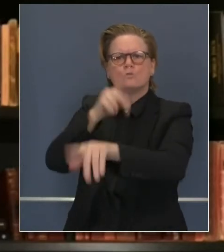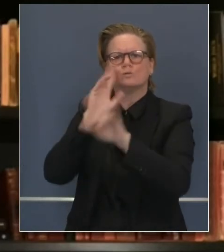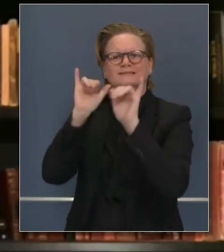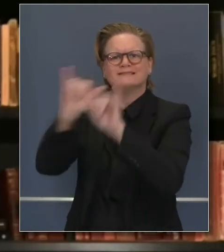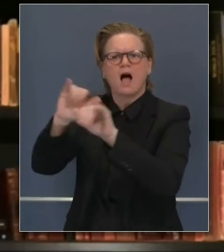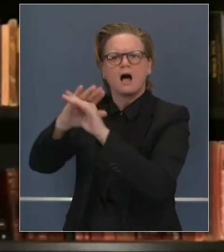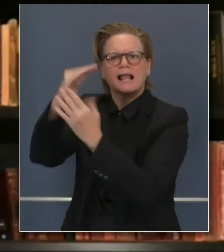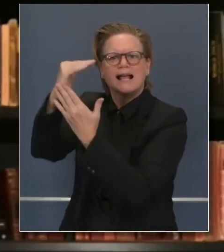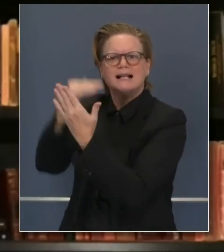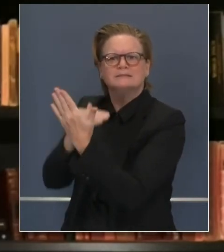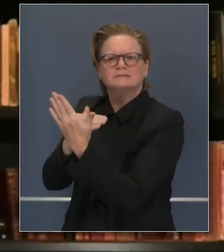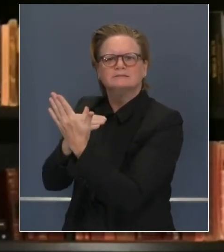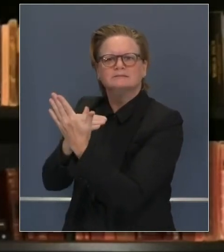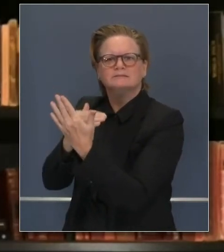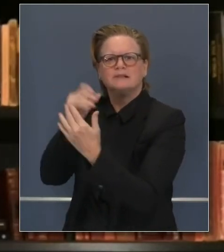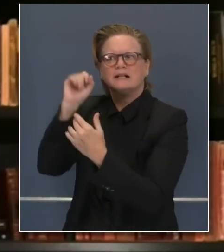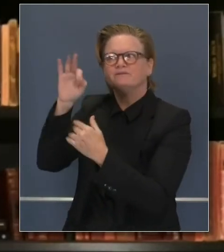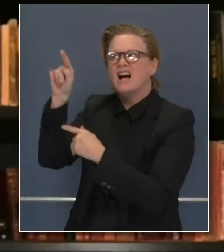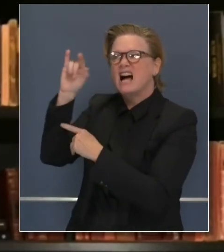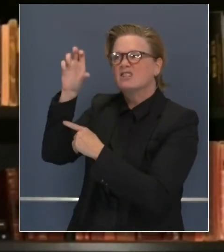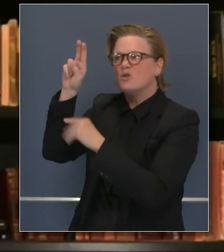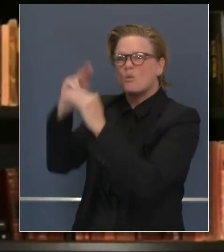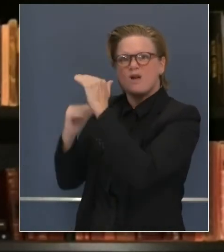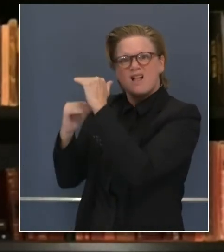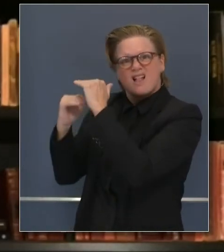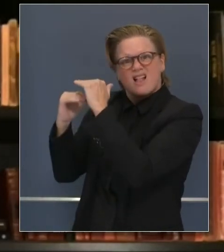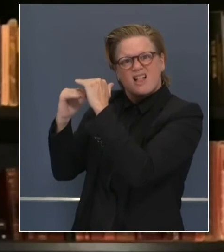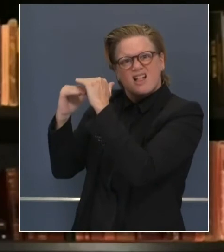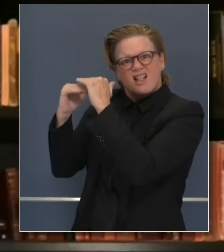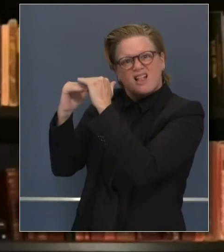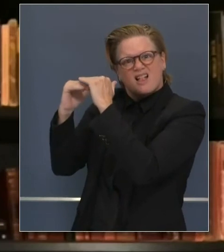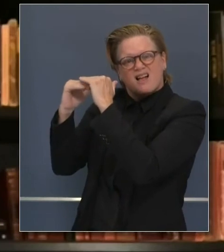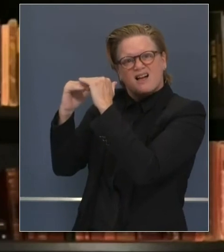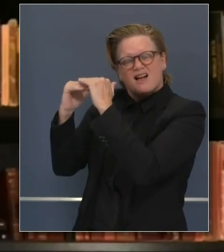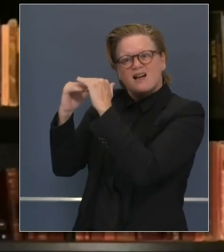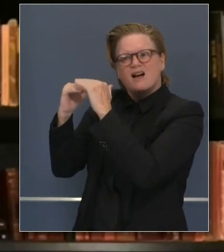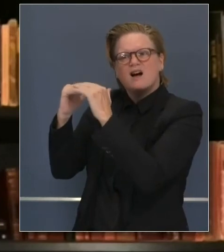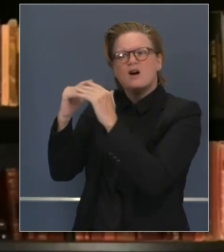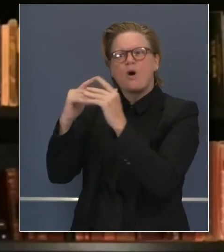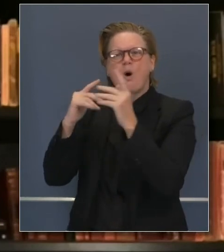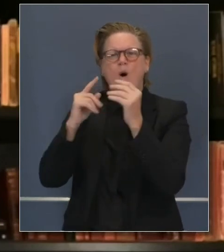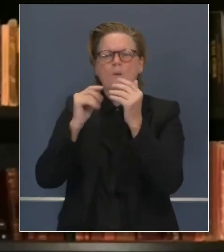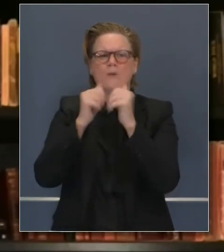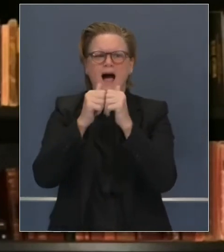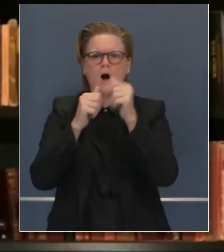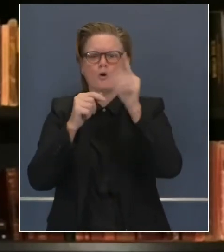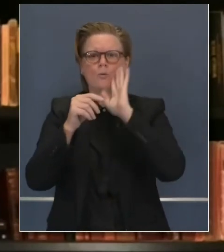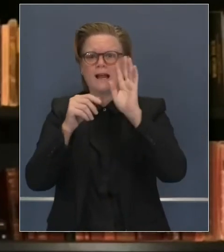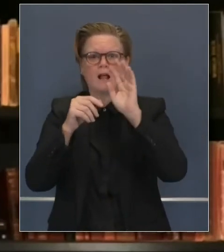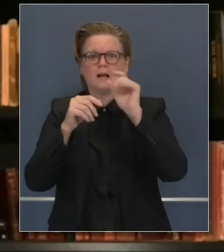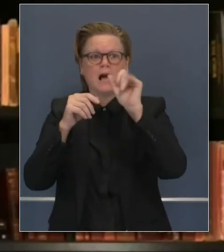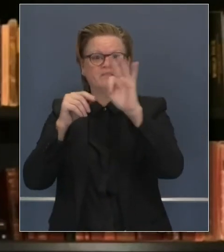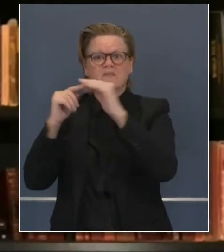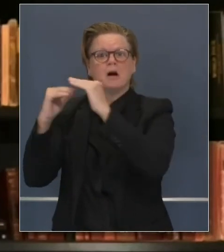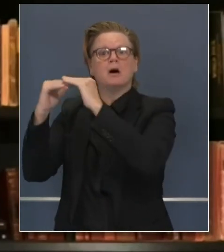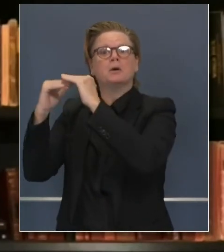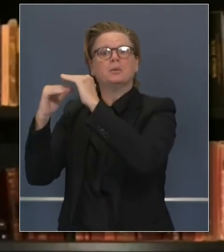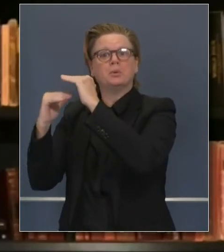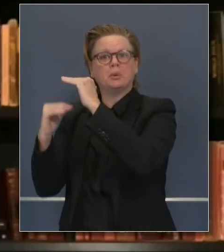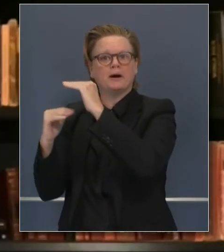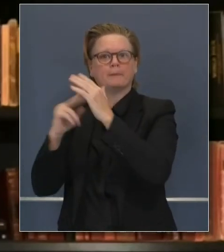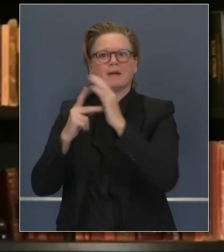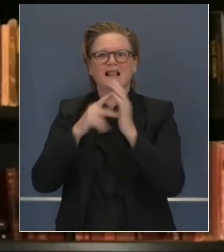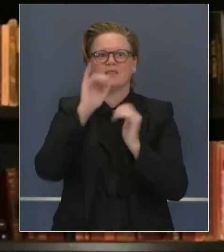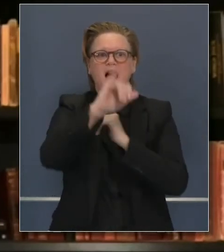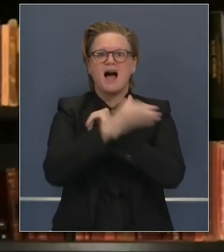Why does it make sense to have counties come off individually? And just one follow-up to that is, if ICU capacity dips